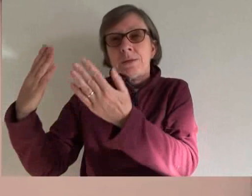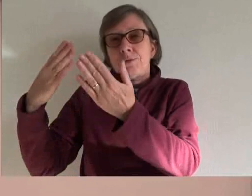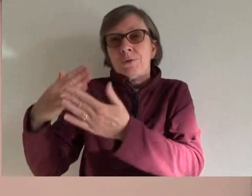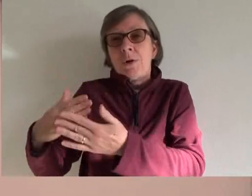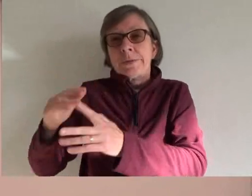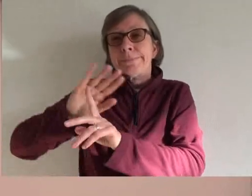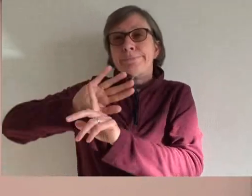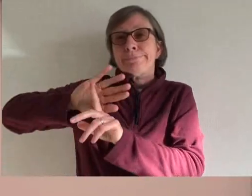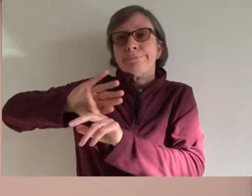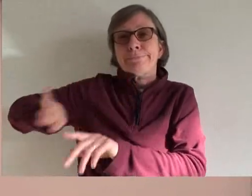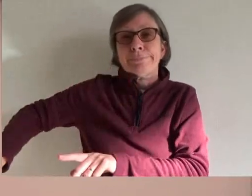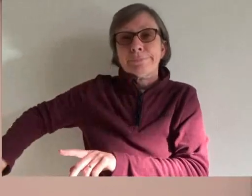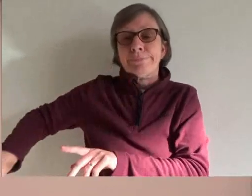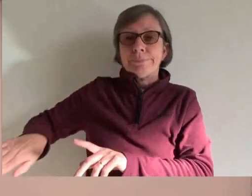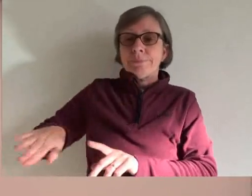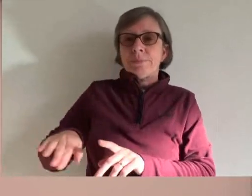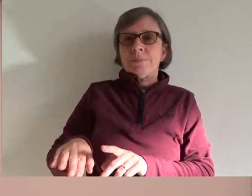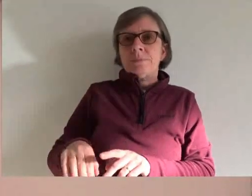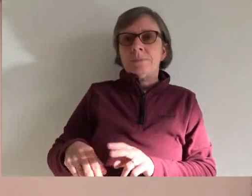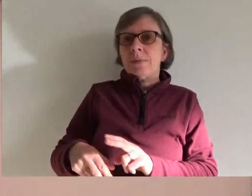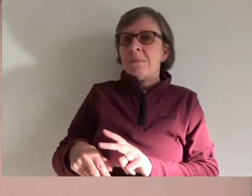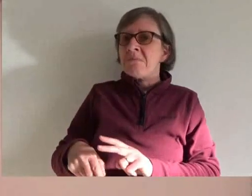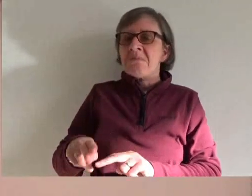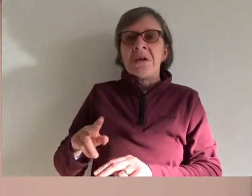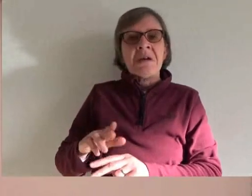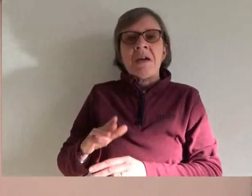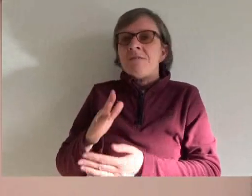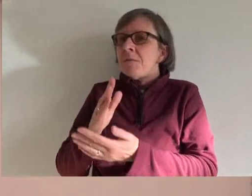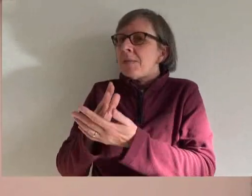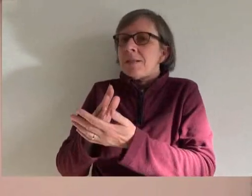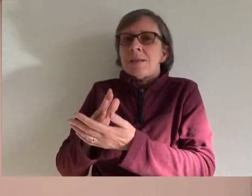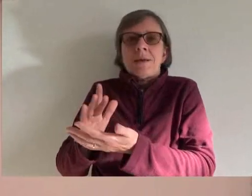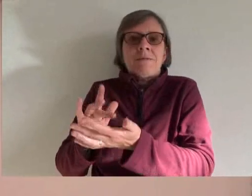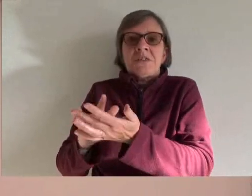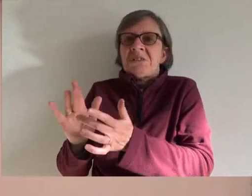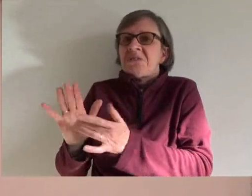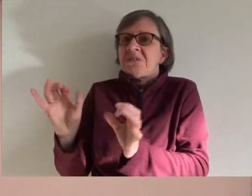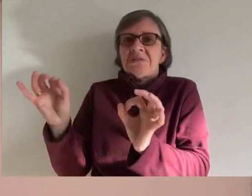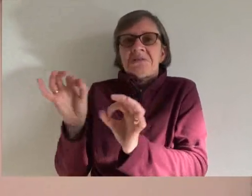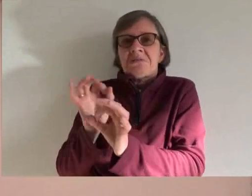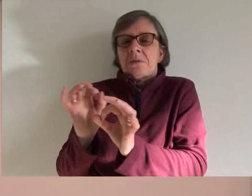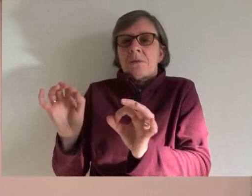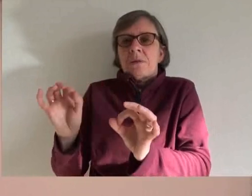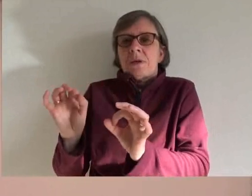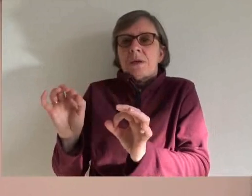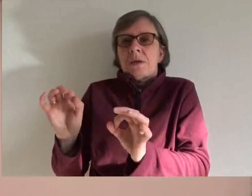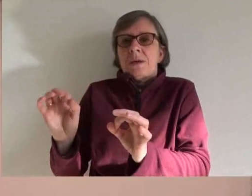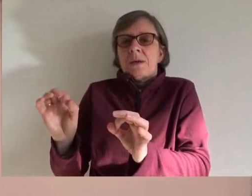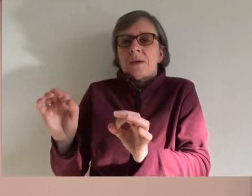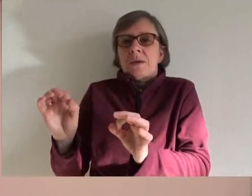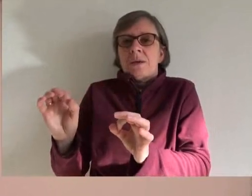the non-believer, if you don't believe in Jesus, you'll not recognize